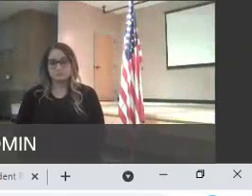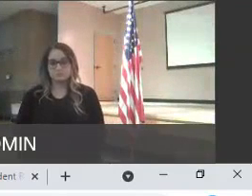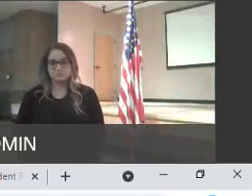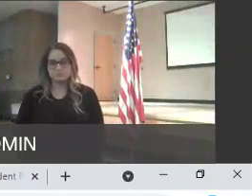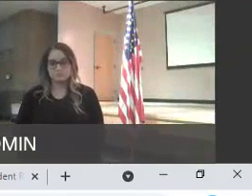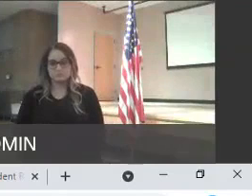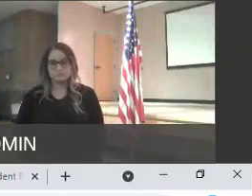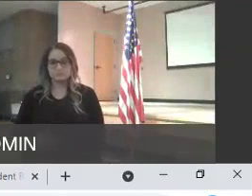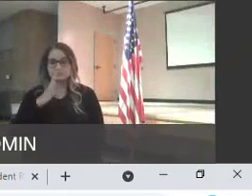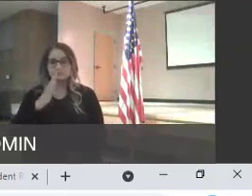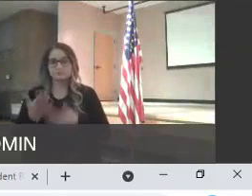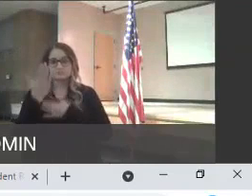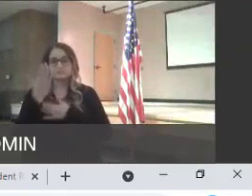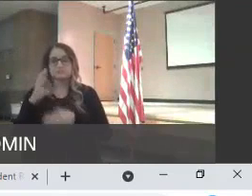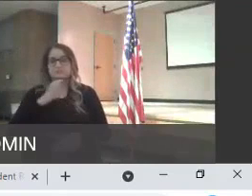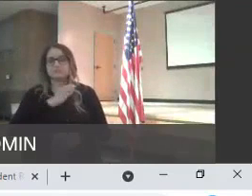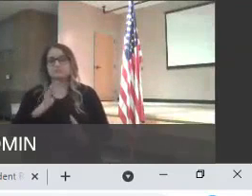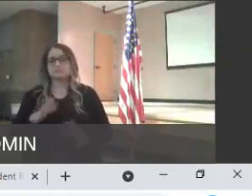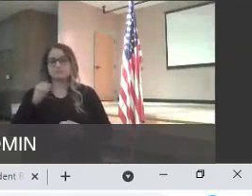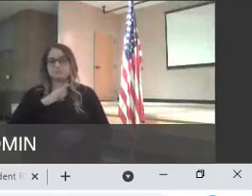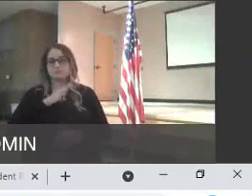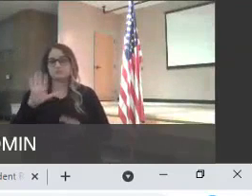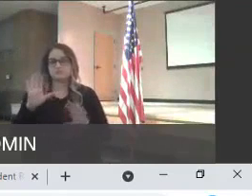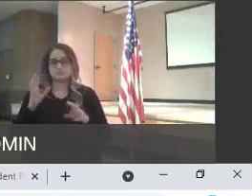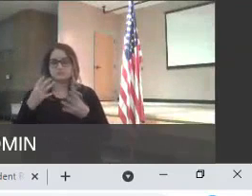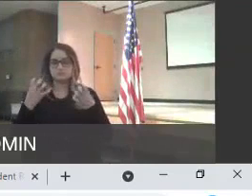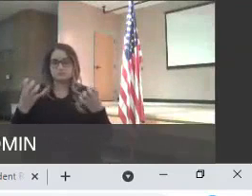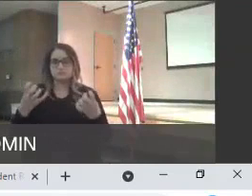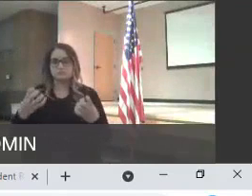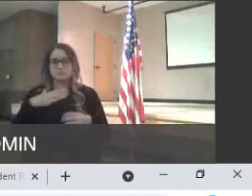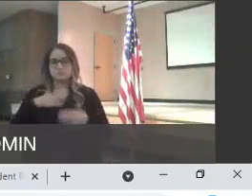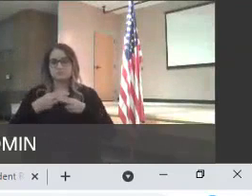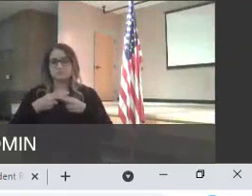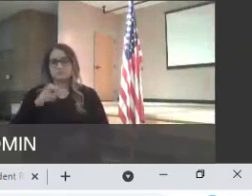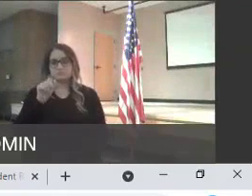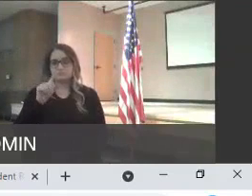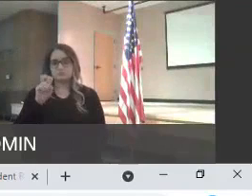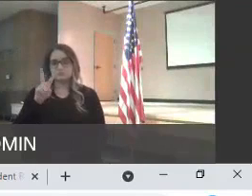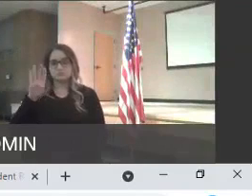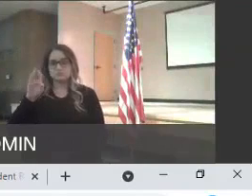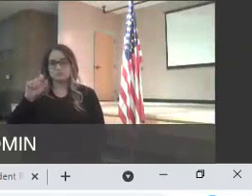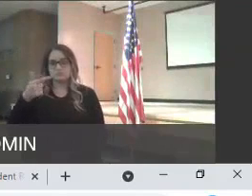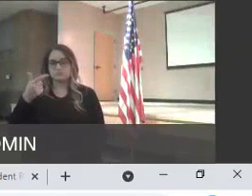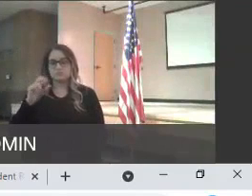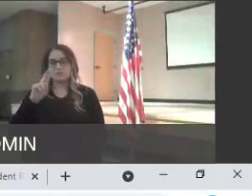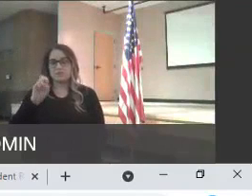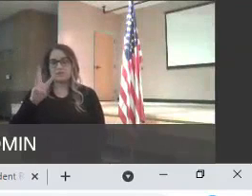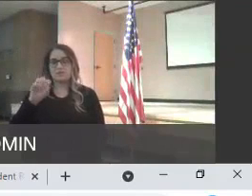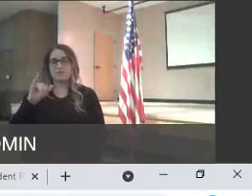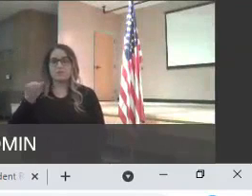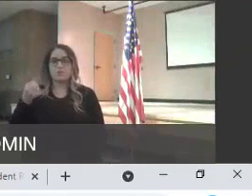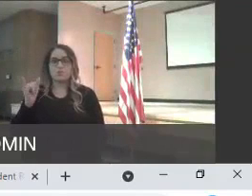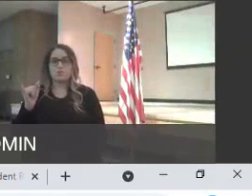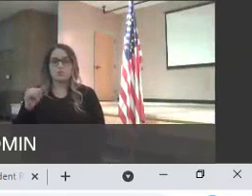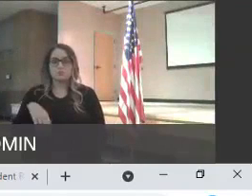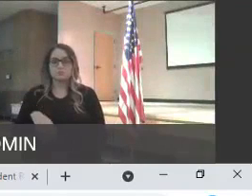sir. Good afternoon, commissioners, staff, and guests. My name is Stephen C. Begay, a Navajo and an enrolled member of the